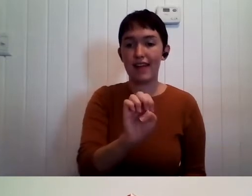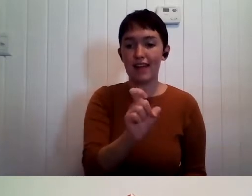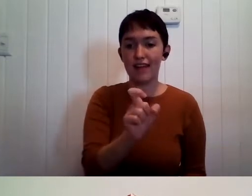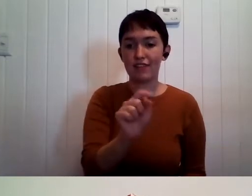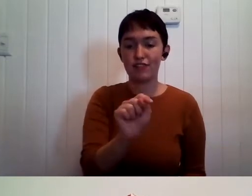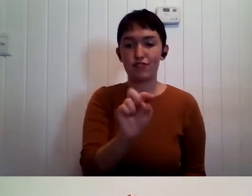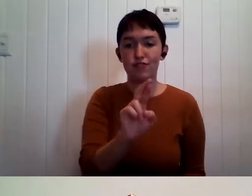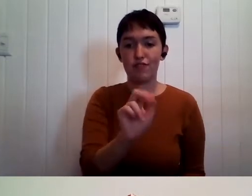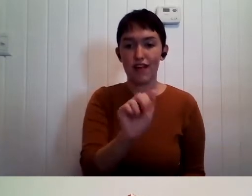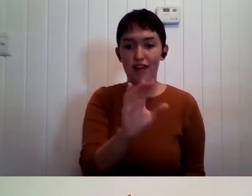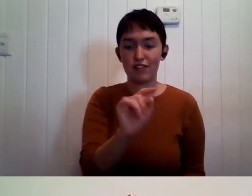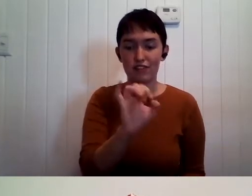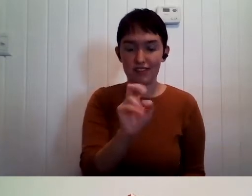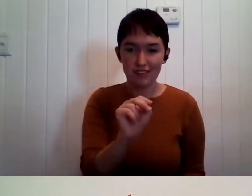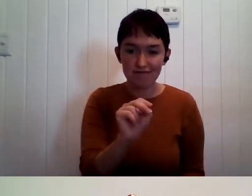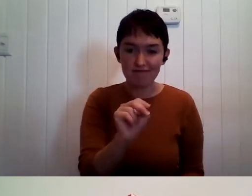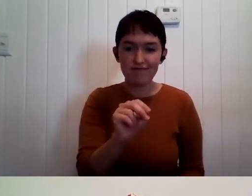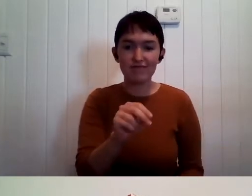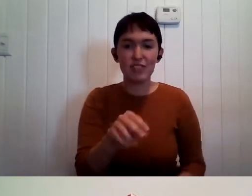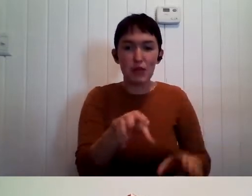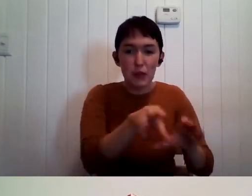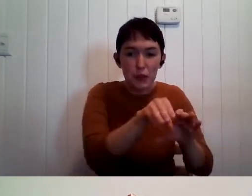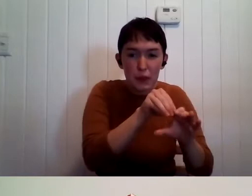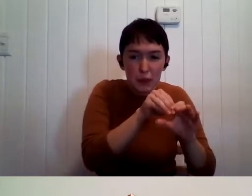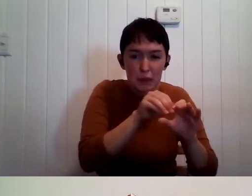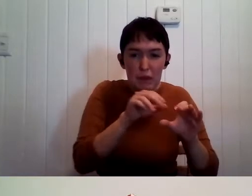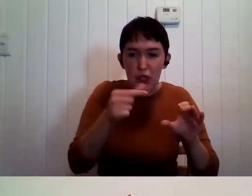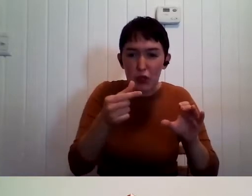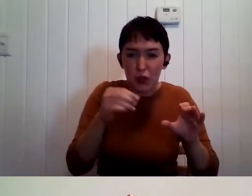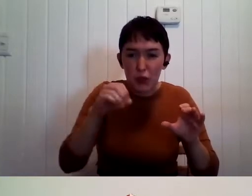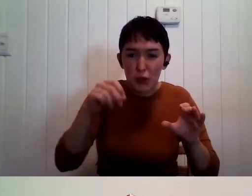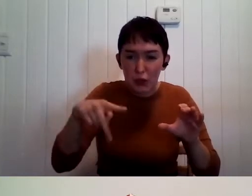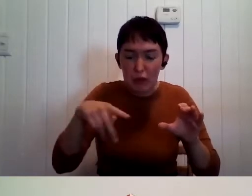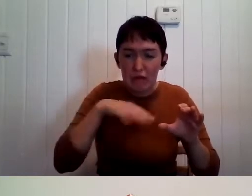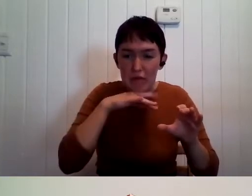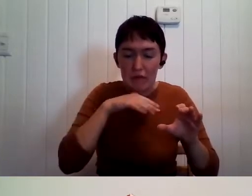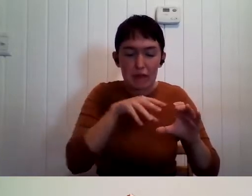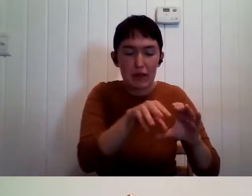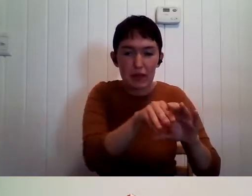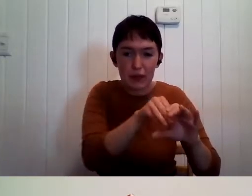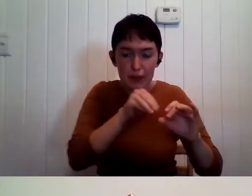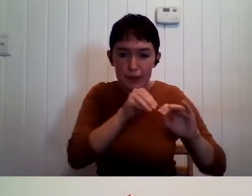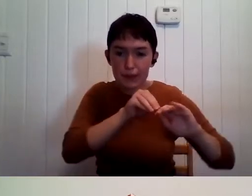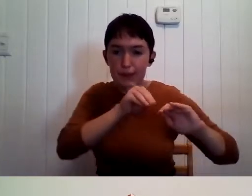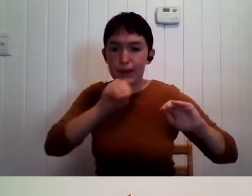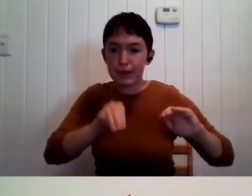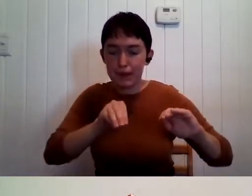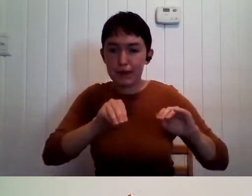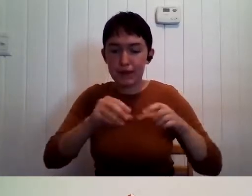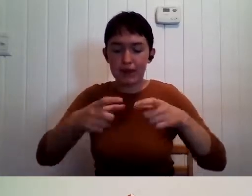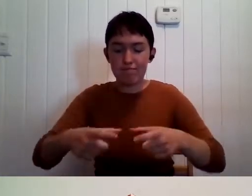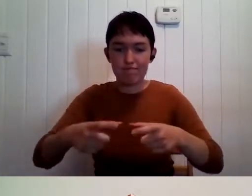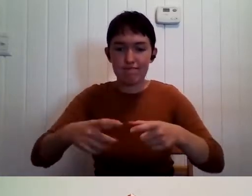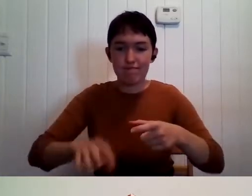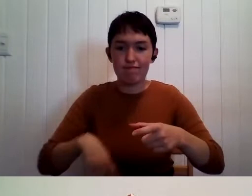take out the goop from the tube and put it into a separate plate, and we would extract the